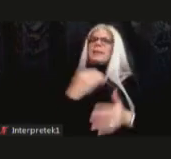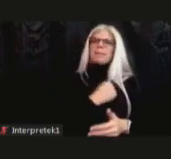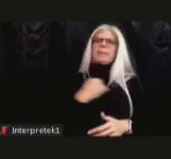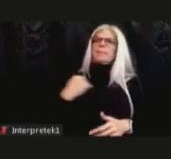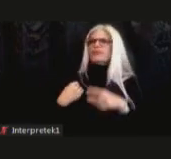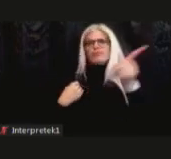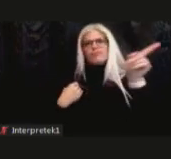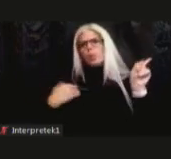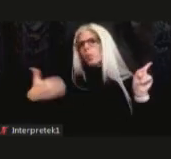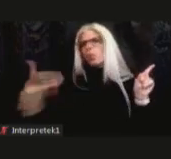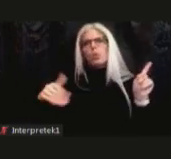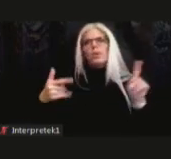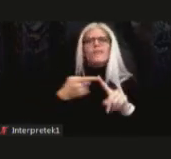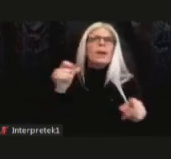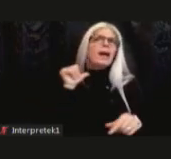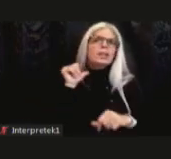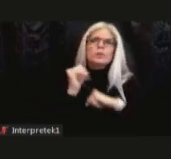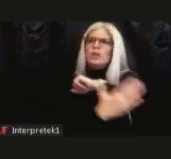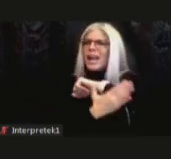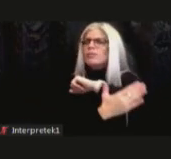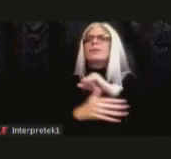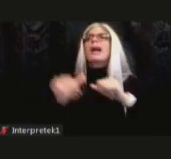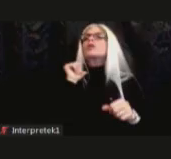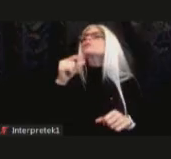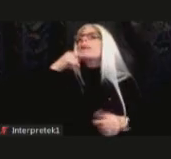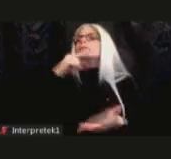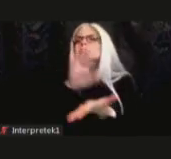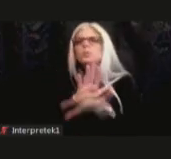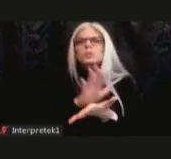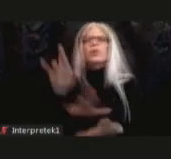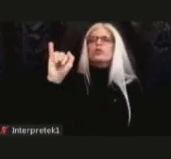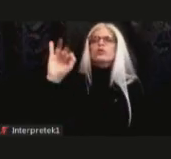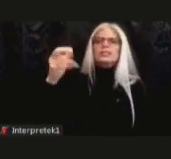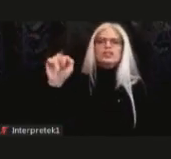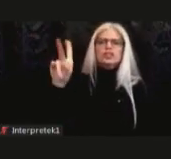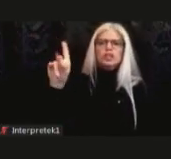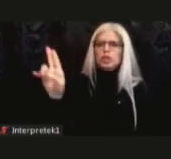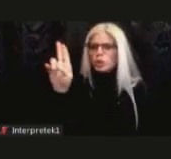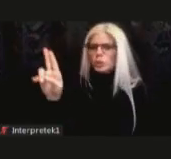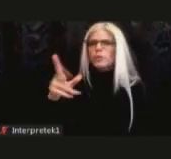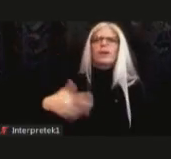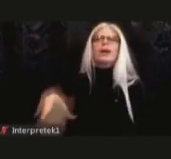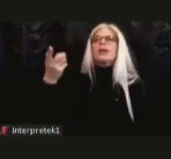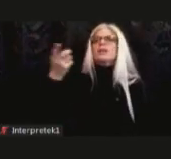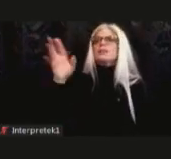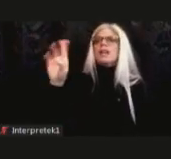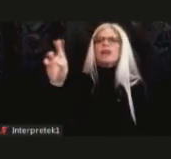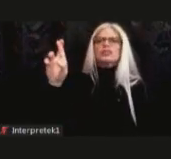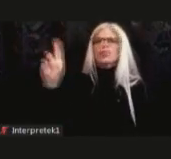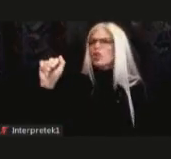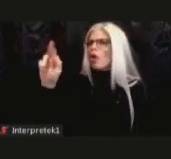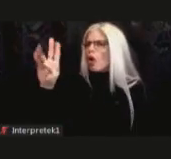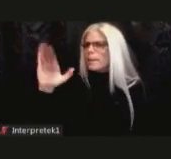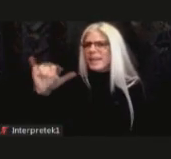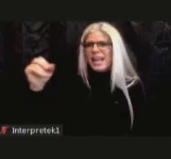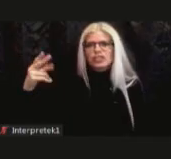Alachua County Public Schools, Rachel Eubanks and Katie White from the Early Learning Coalition, Dr. Darby Ann Shannon from Anita Zucker Center for